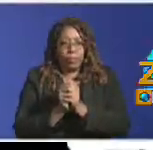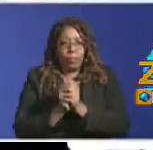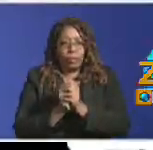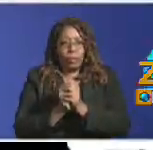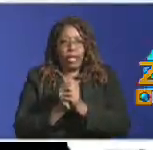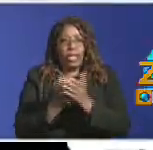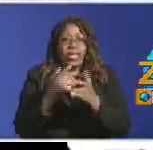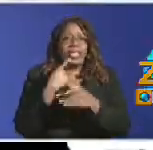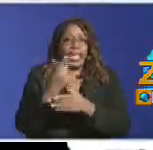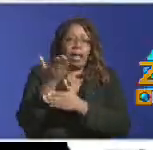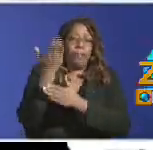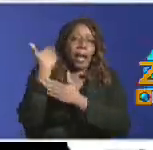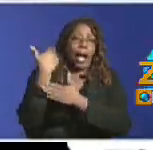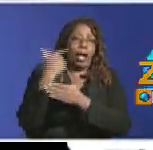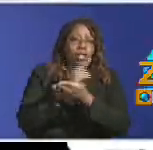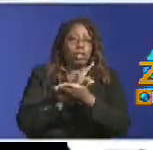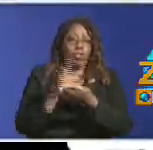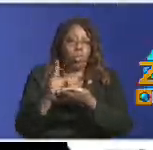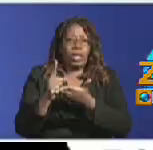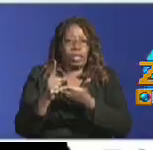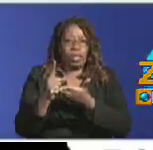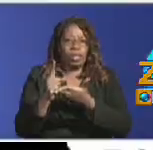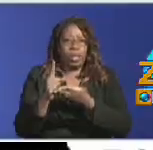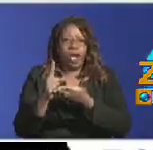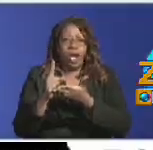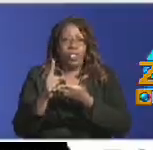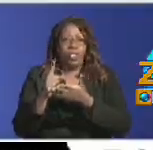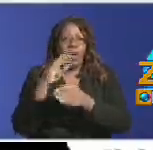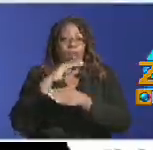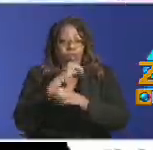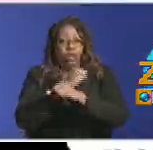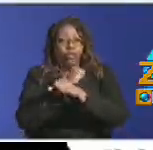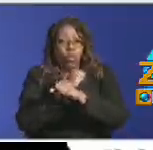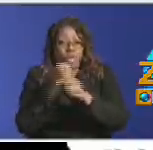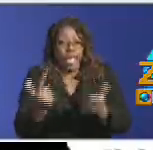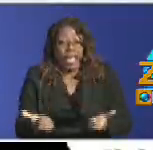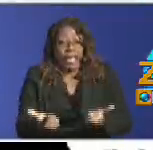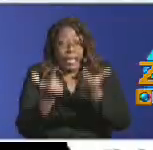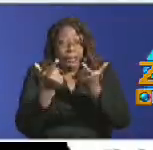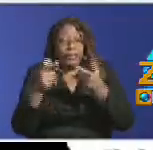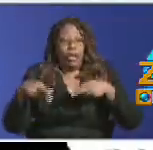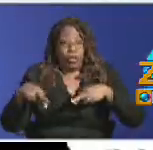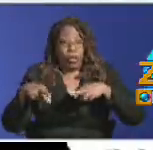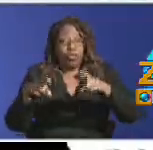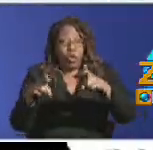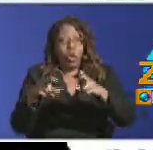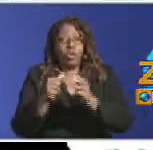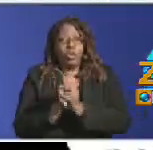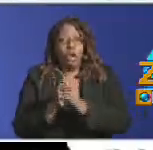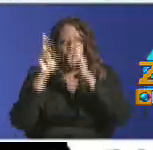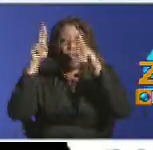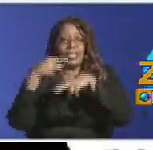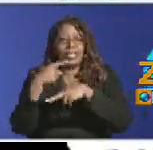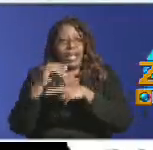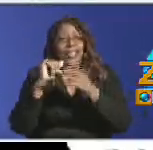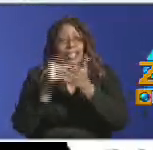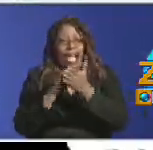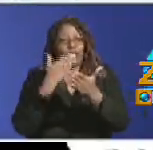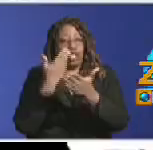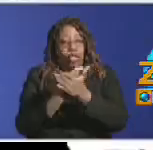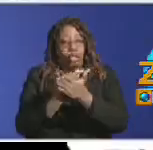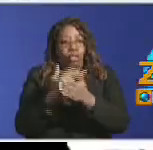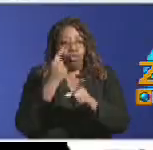In recent weeks, the Ministry of Works has raised the level of this street. Many residents say that's a good thing. As you can see where I'm standing, this is